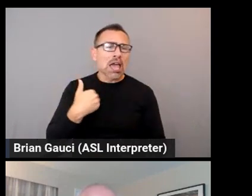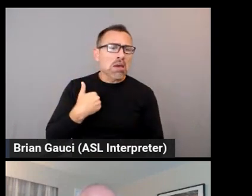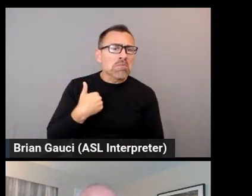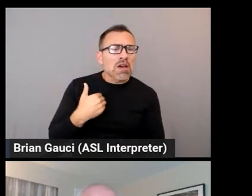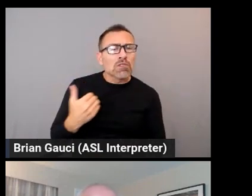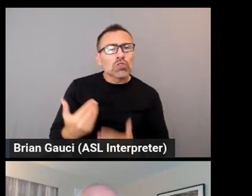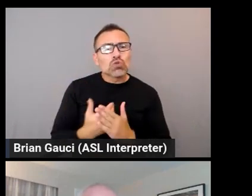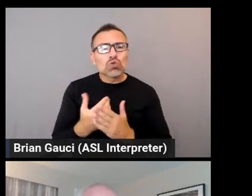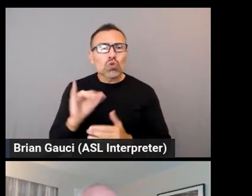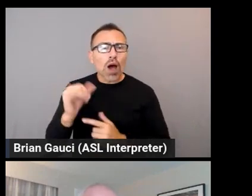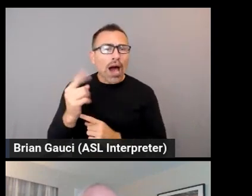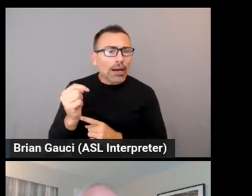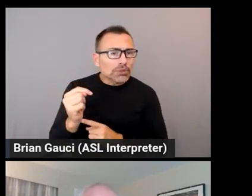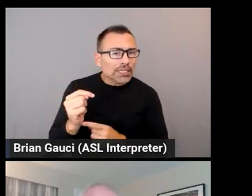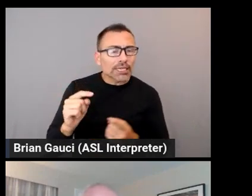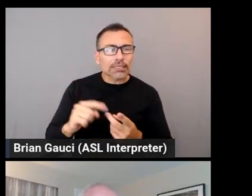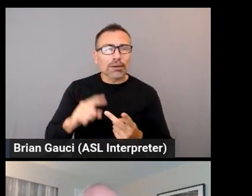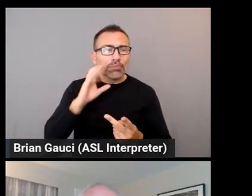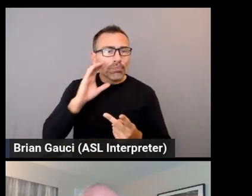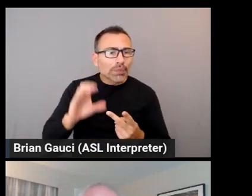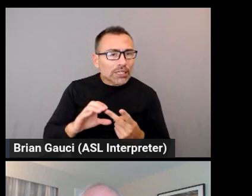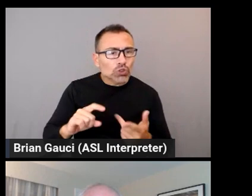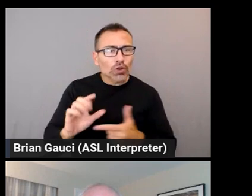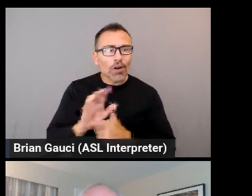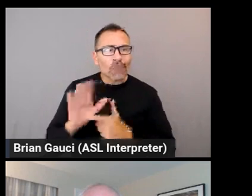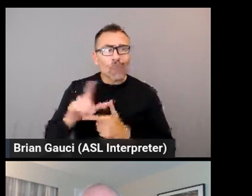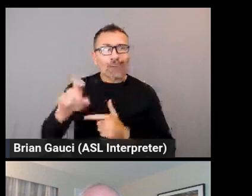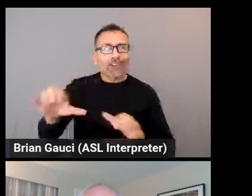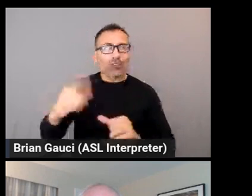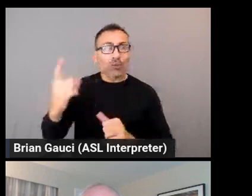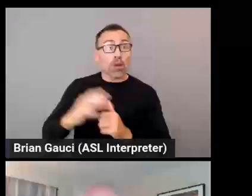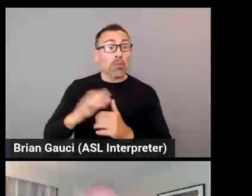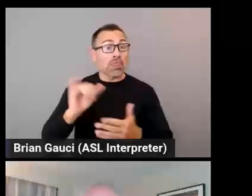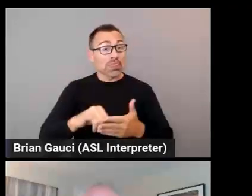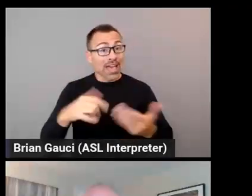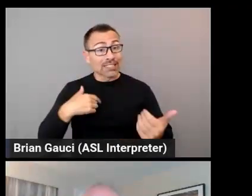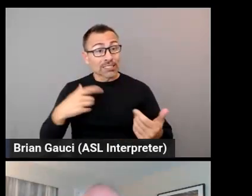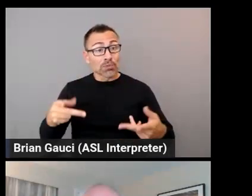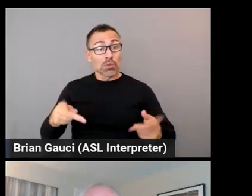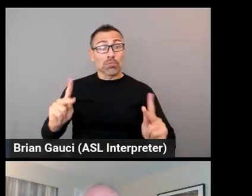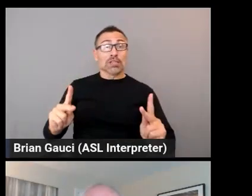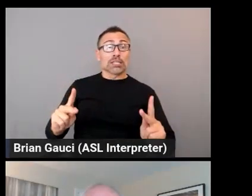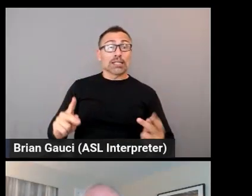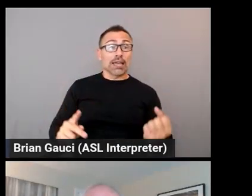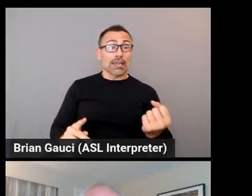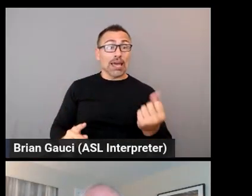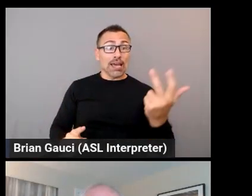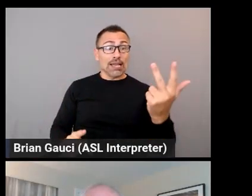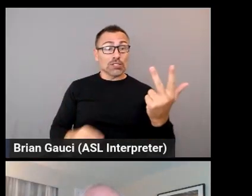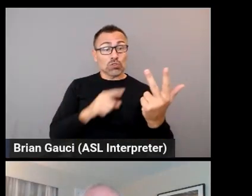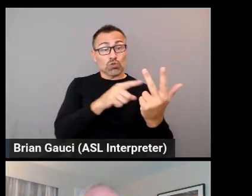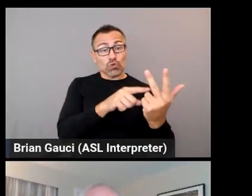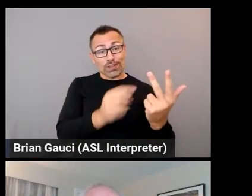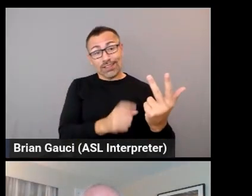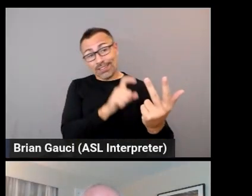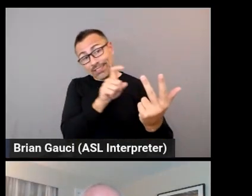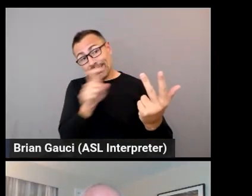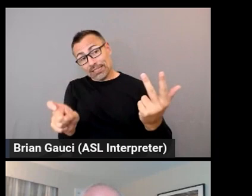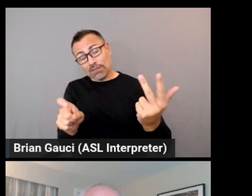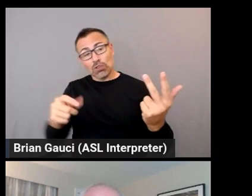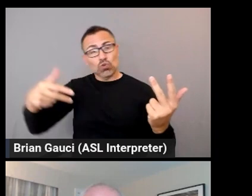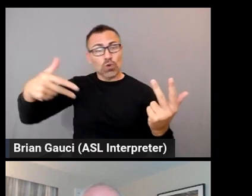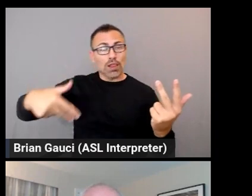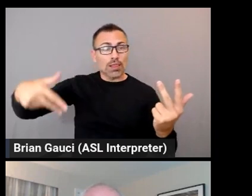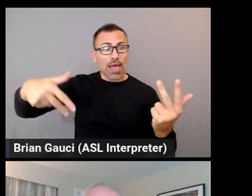need you to do something with it. That's the invocation permission that S3 is granted to Lambda, I imagine. That's right. And as you can see, that like